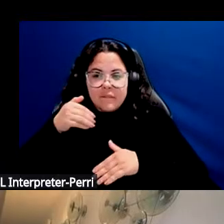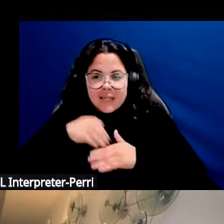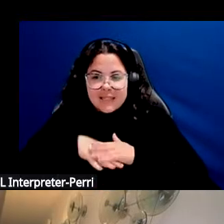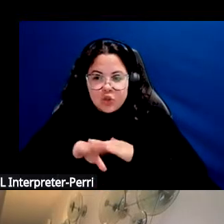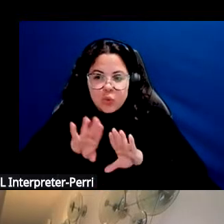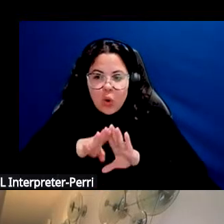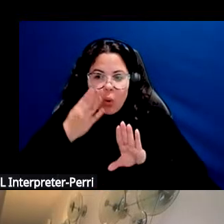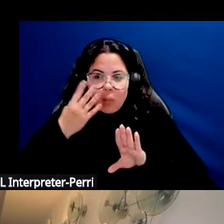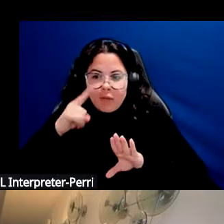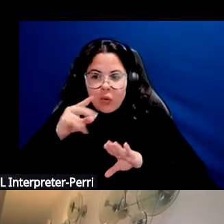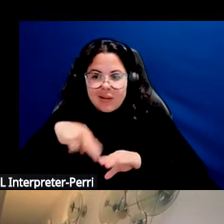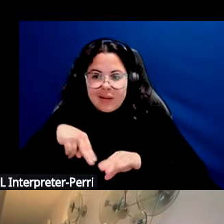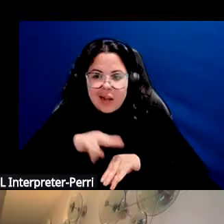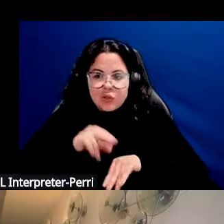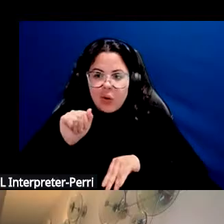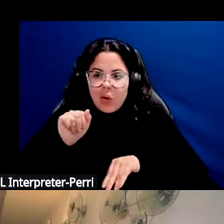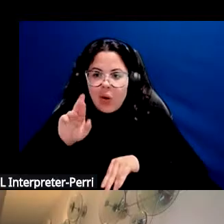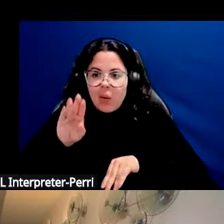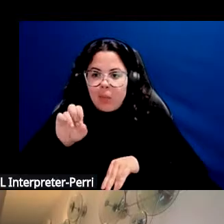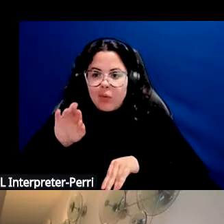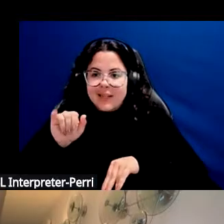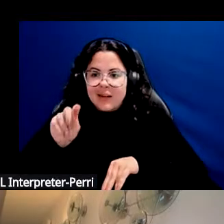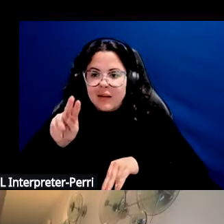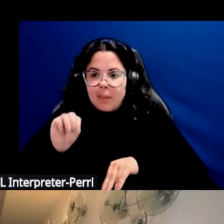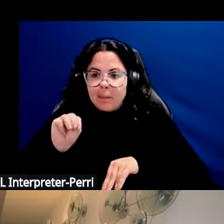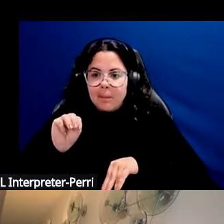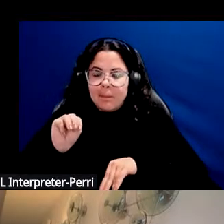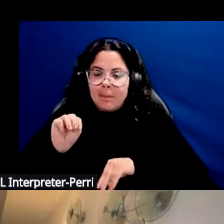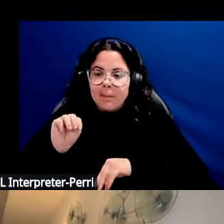for the National Arboretum.